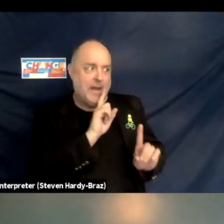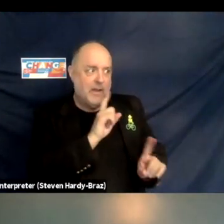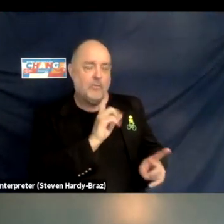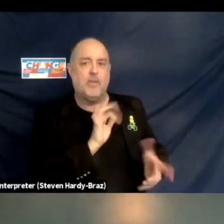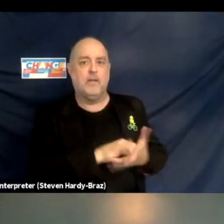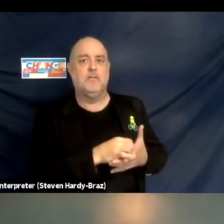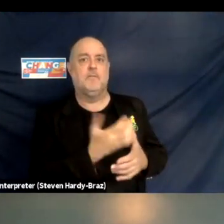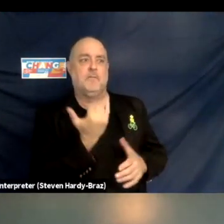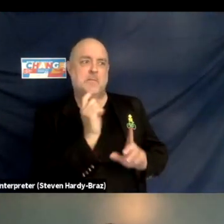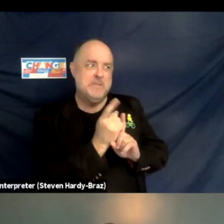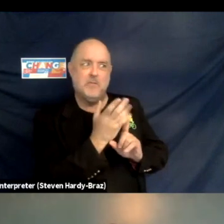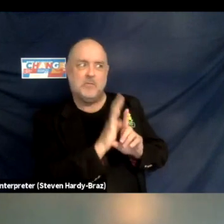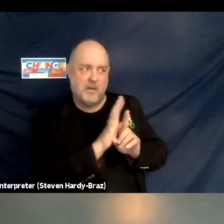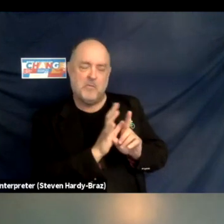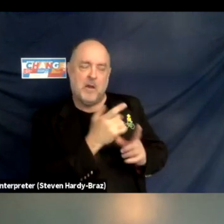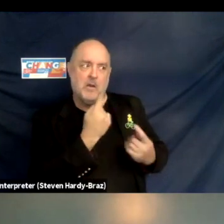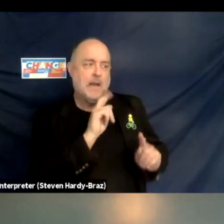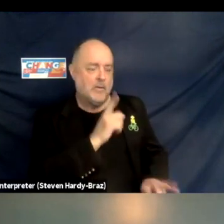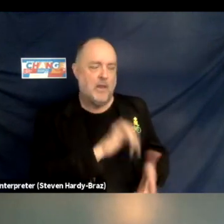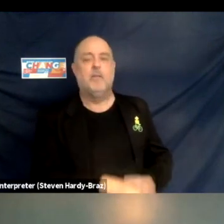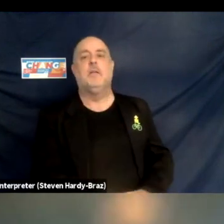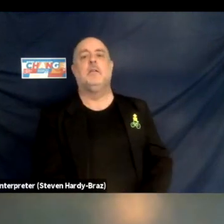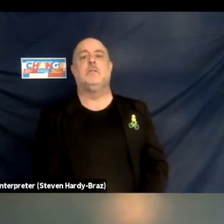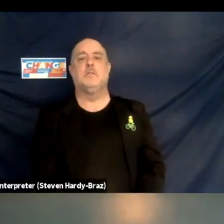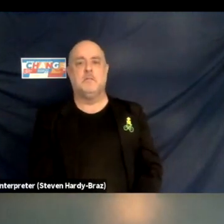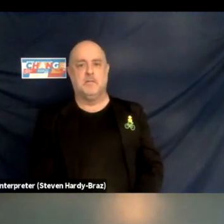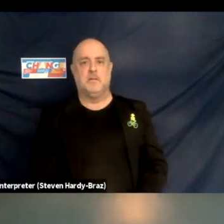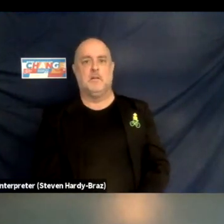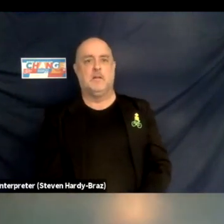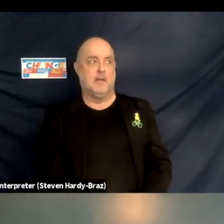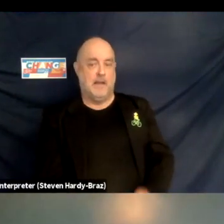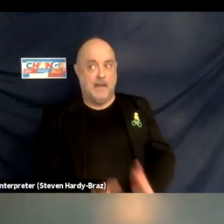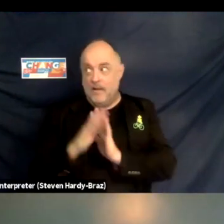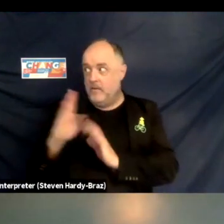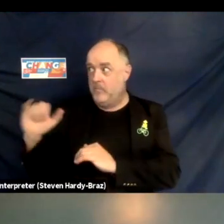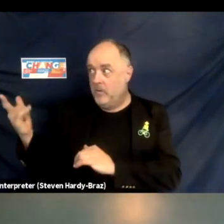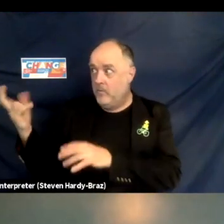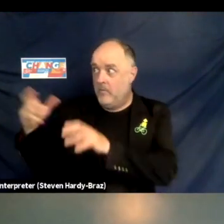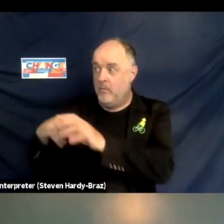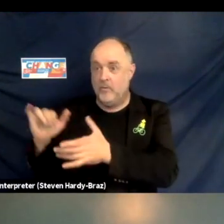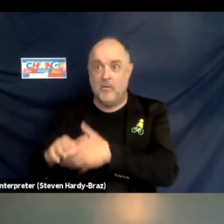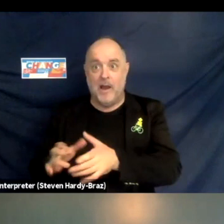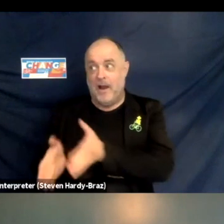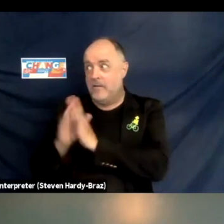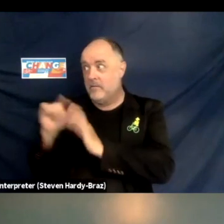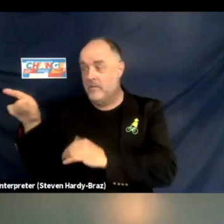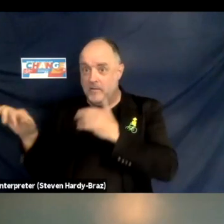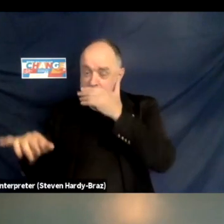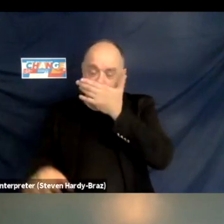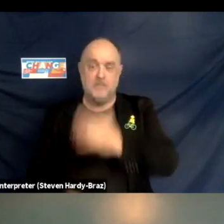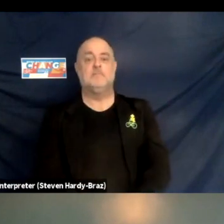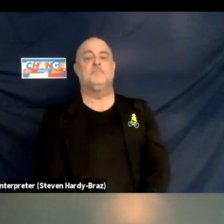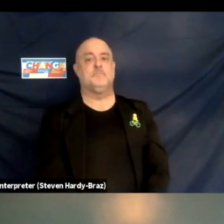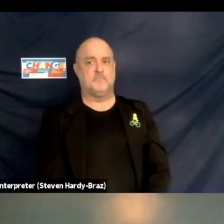next 15 minutes or so that we have with Charles. And I asked Bill to be on today too, so we can ask him questions